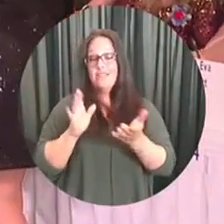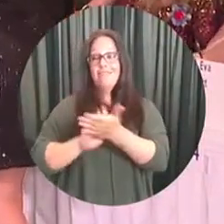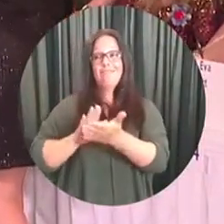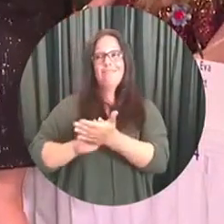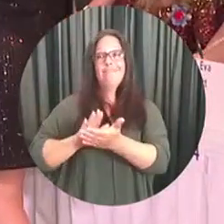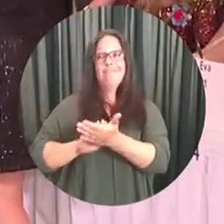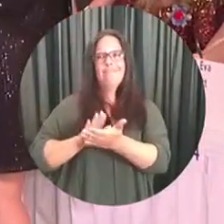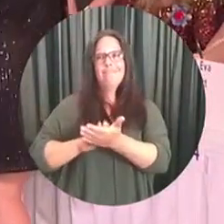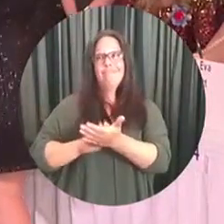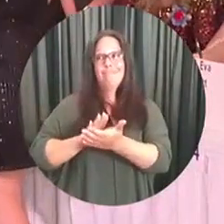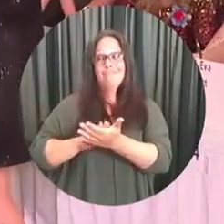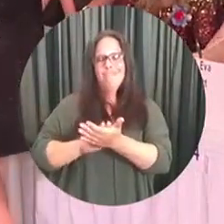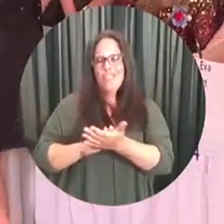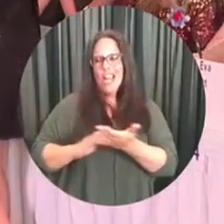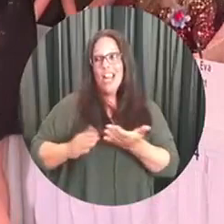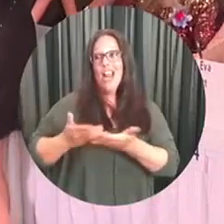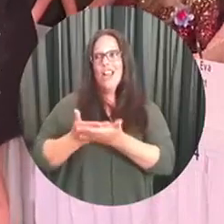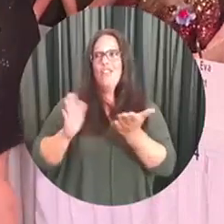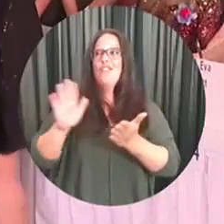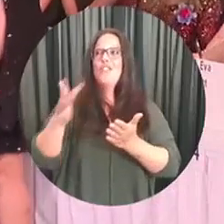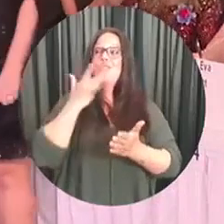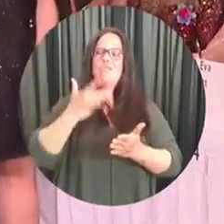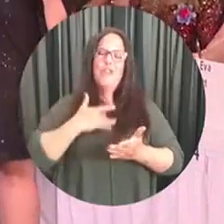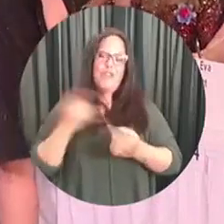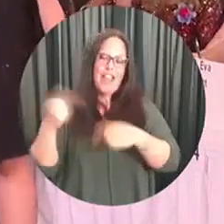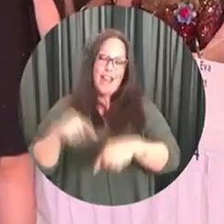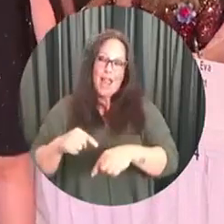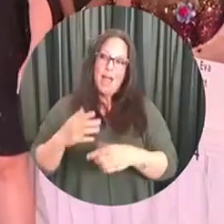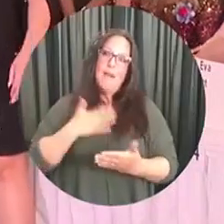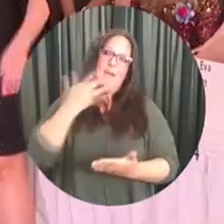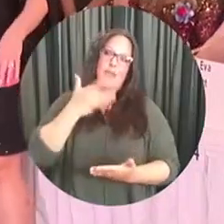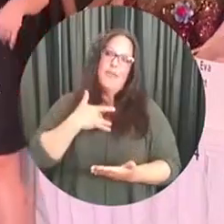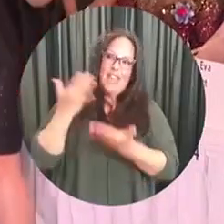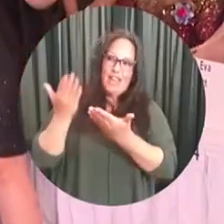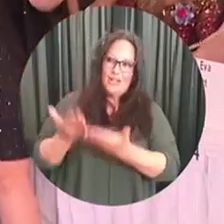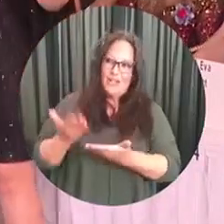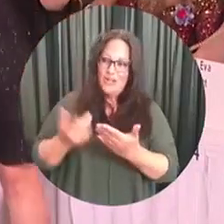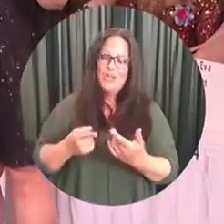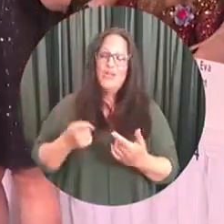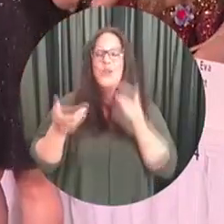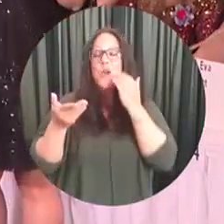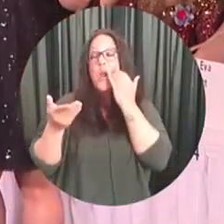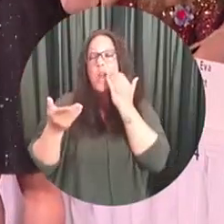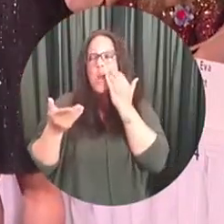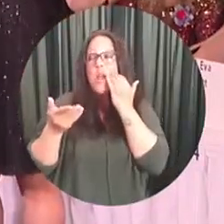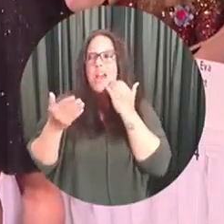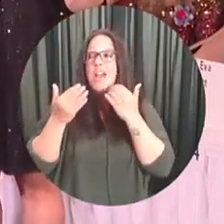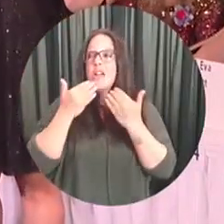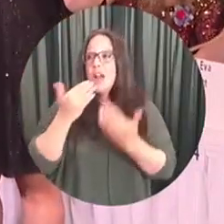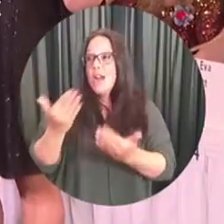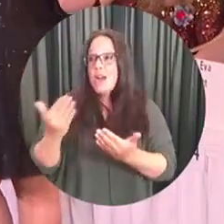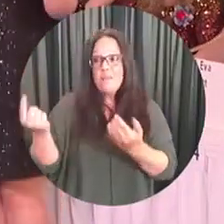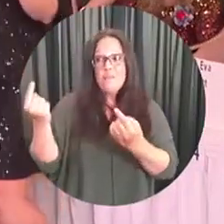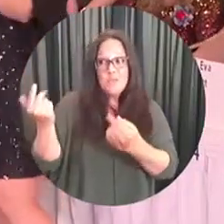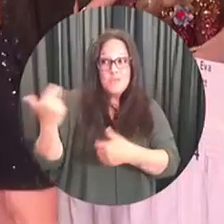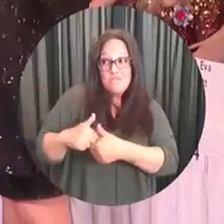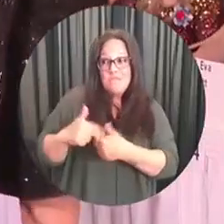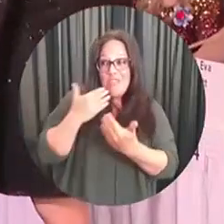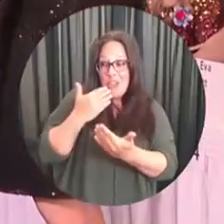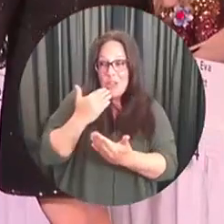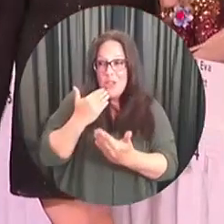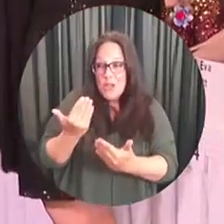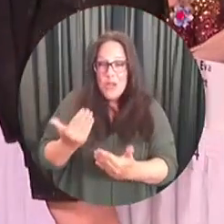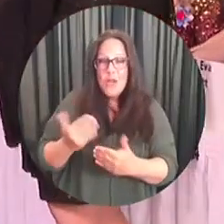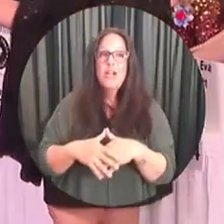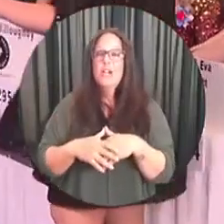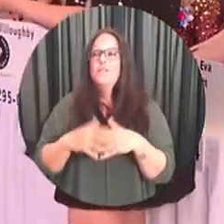for serving on your birthday. Happy birthday, sir. You are welcome. You're welcome. Okay, I just want to give a true shout out all of